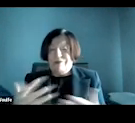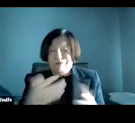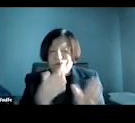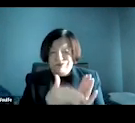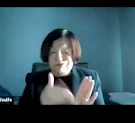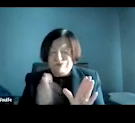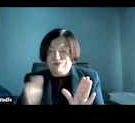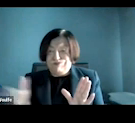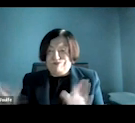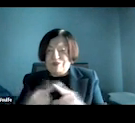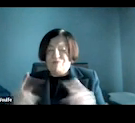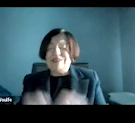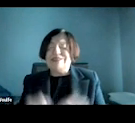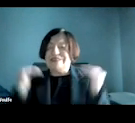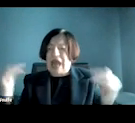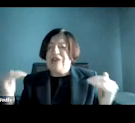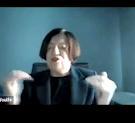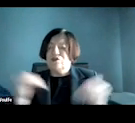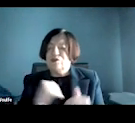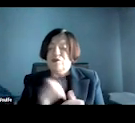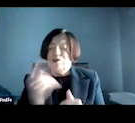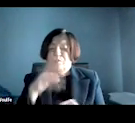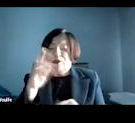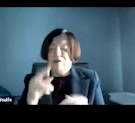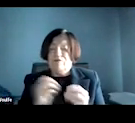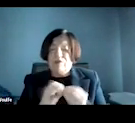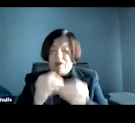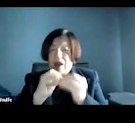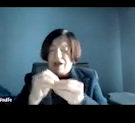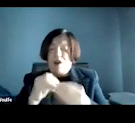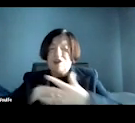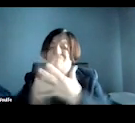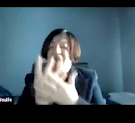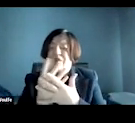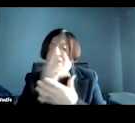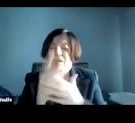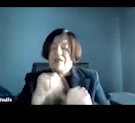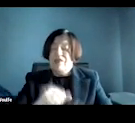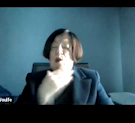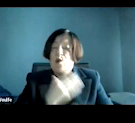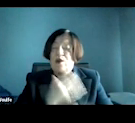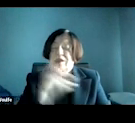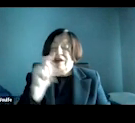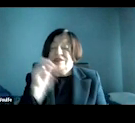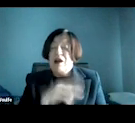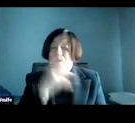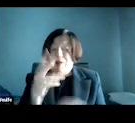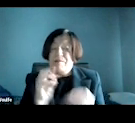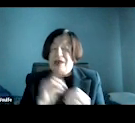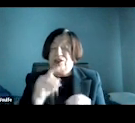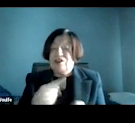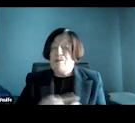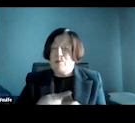of standards to be revised or developed as part of that work. Tom will actually mention